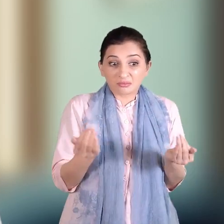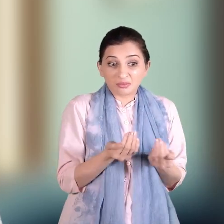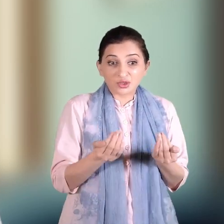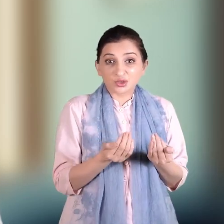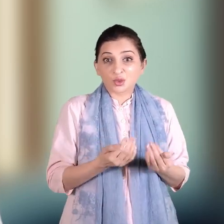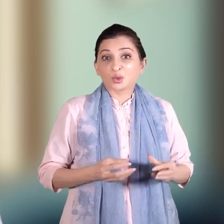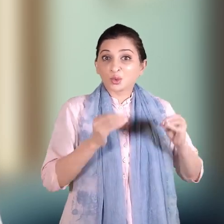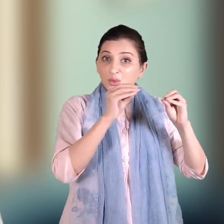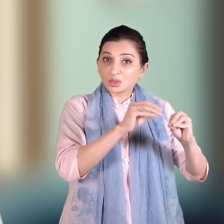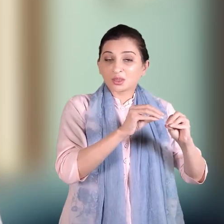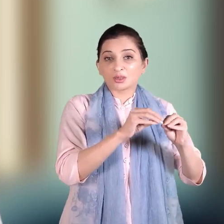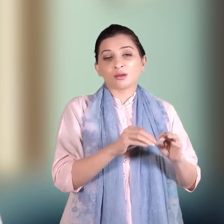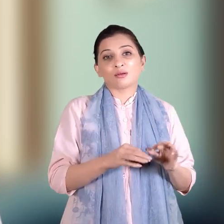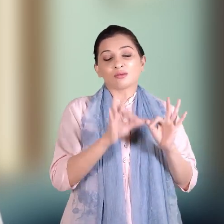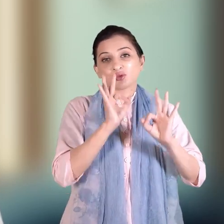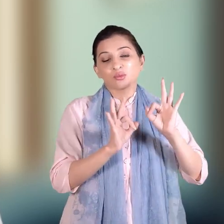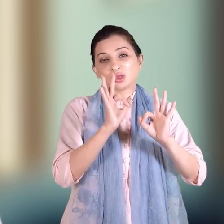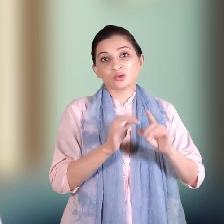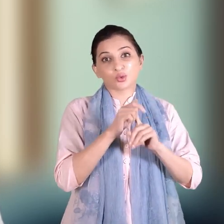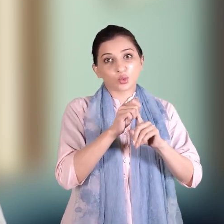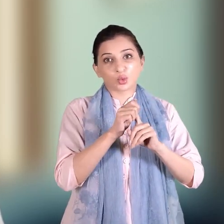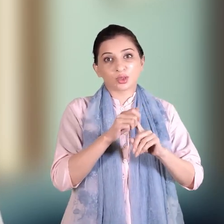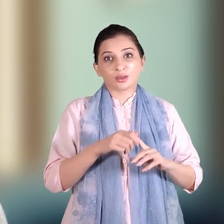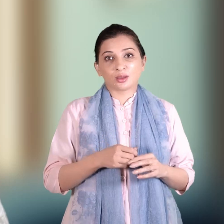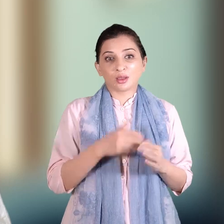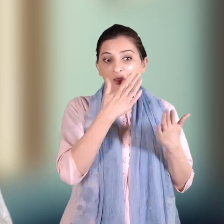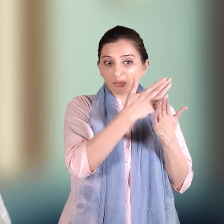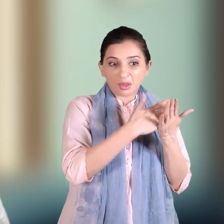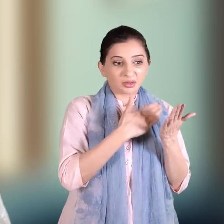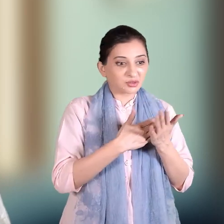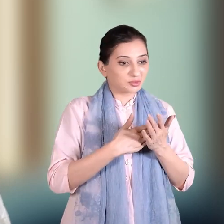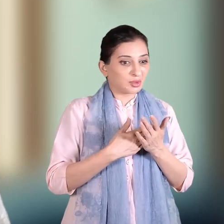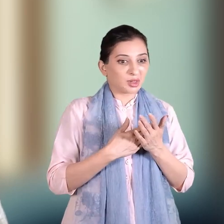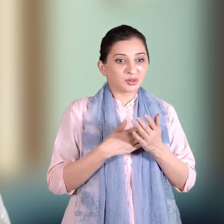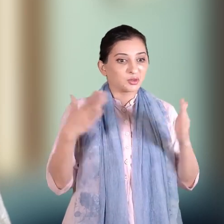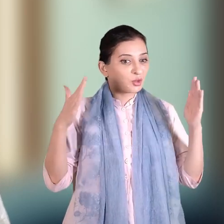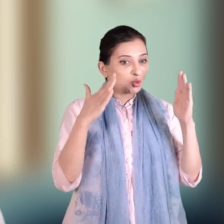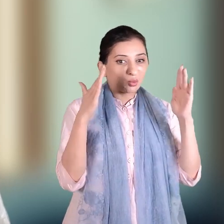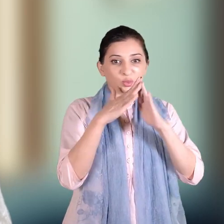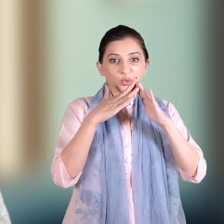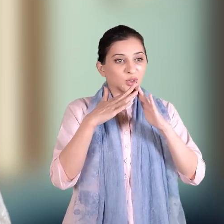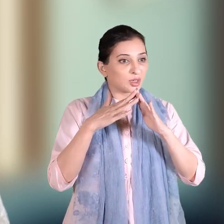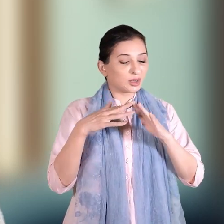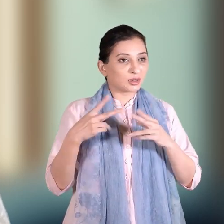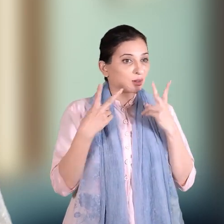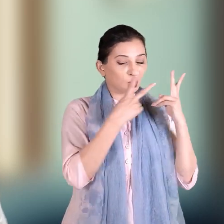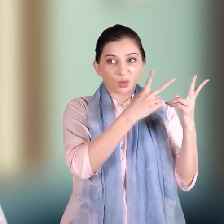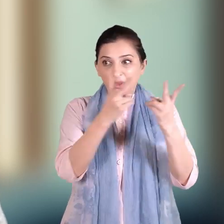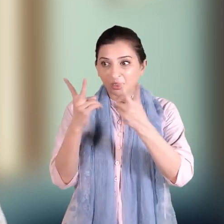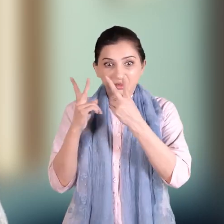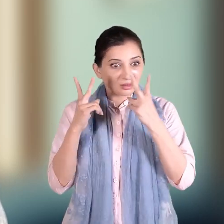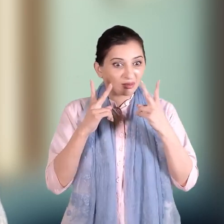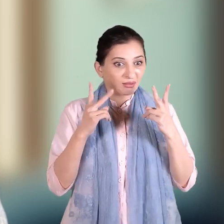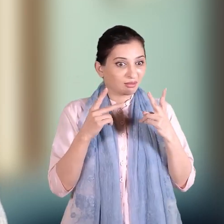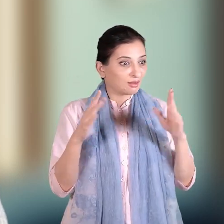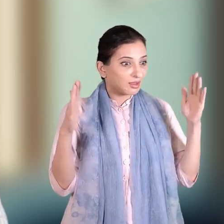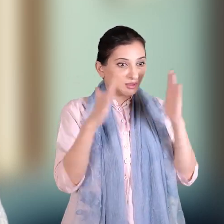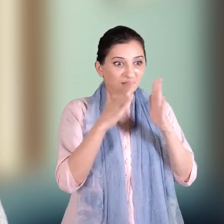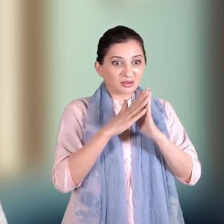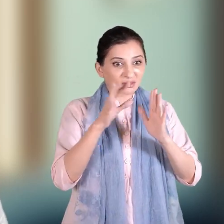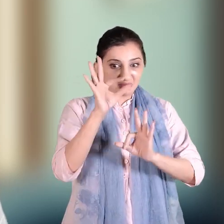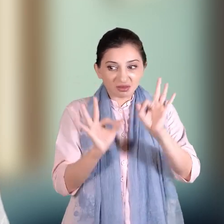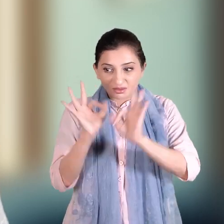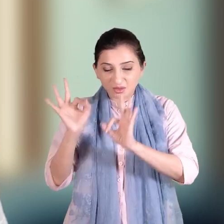time, energy, effort, a lot of organizational and management skills, yet